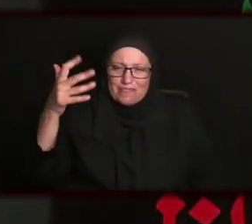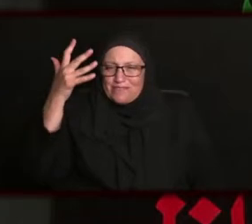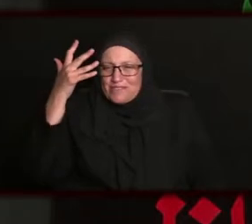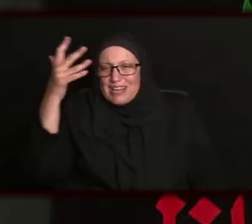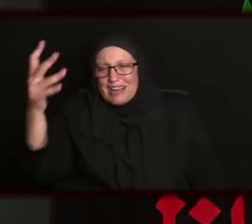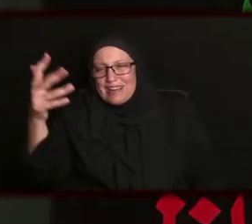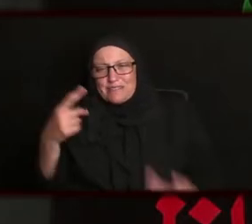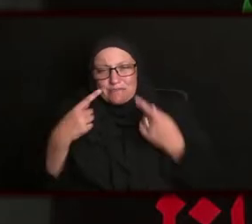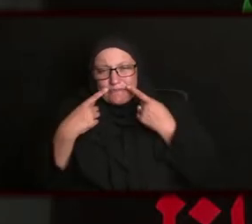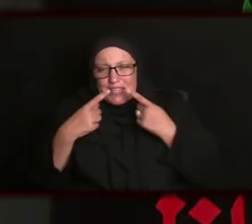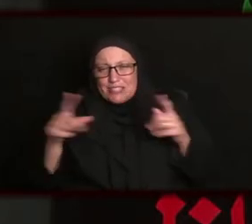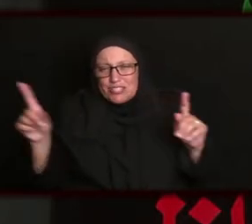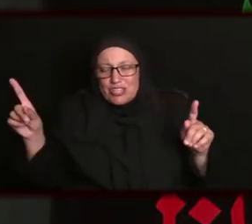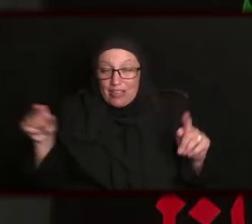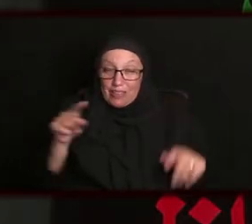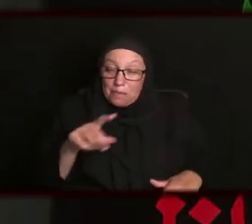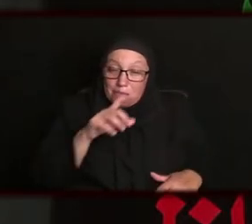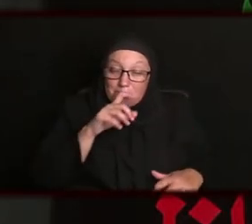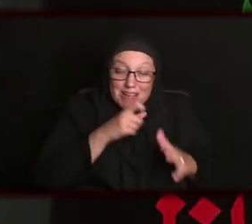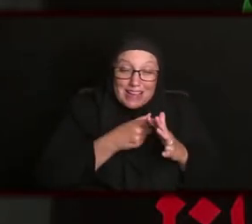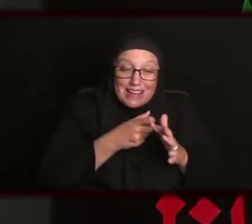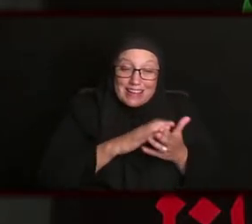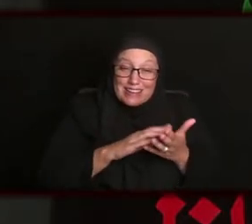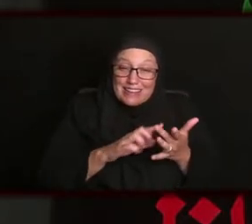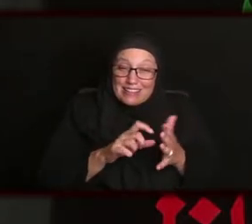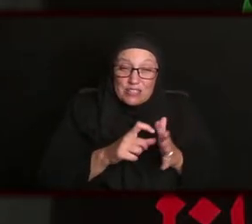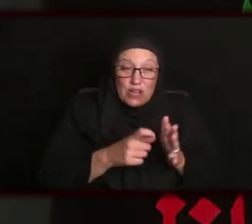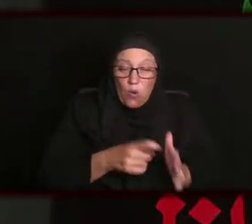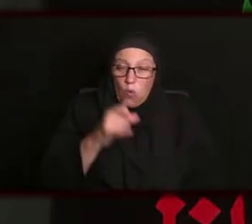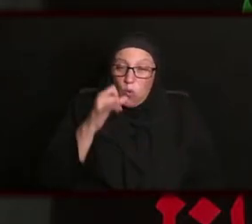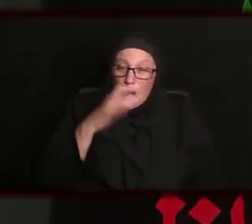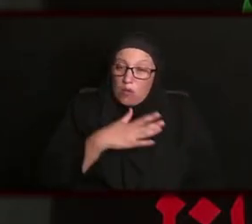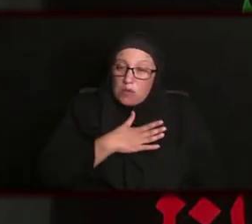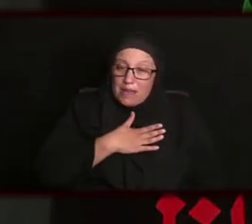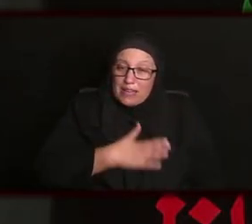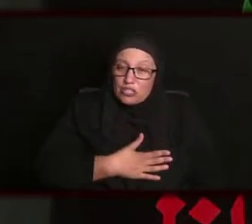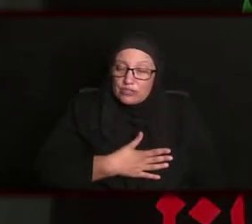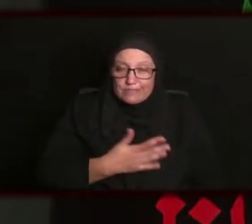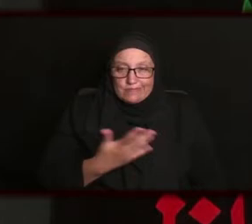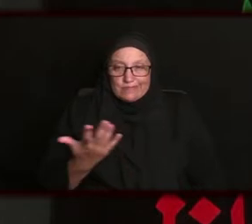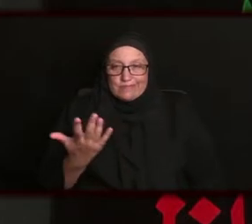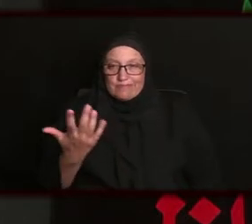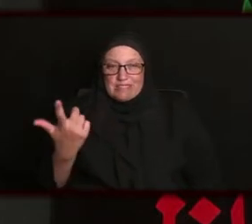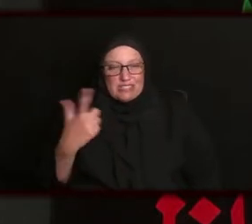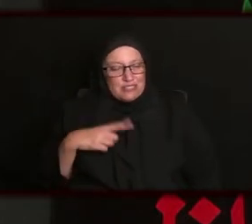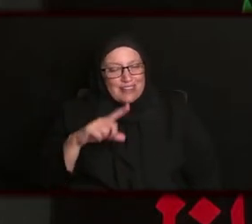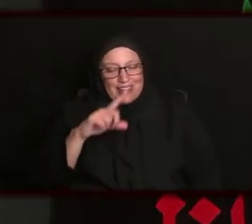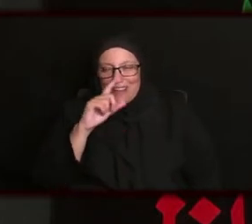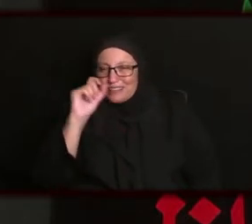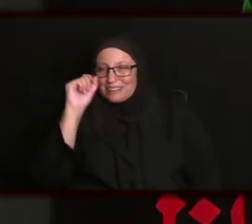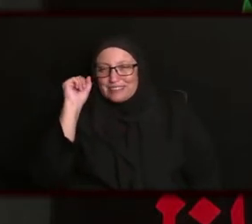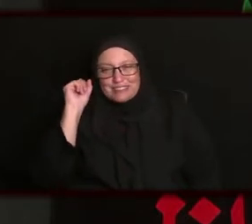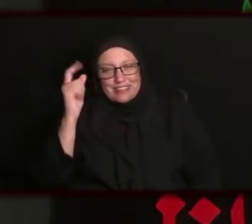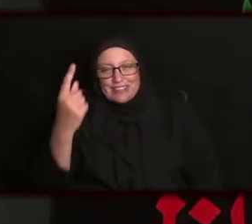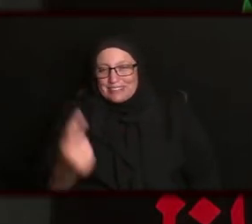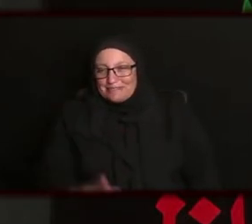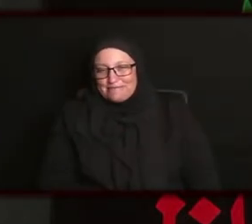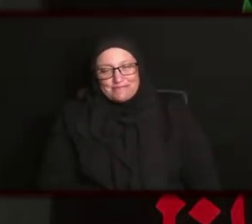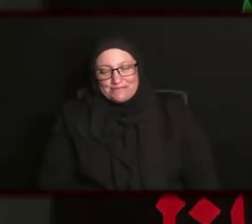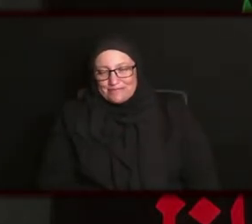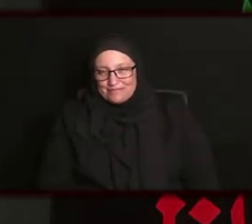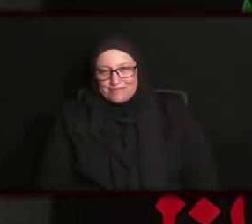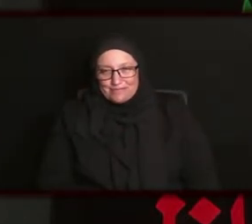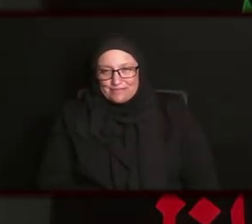He says, you won't be patient. How can you be patient over something which you don't have a comprehensive knowledge